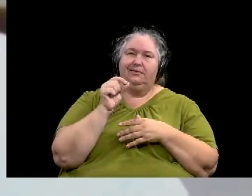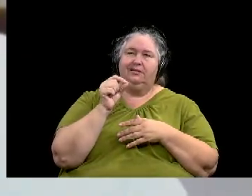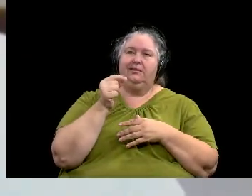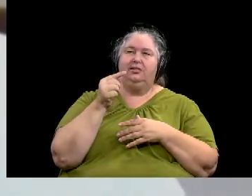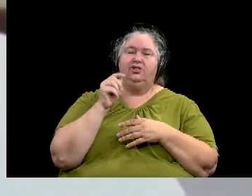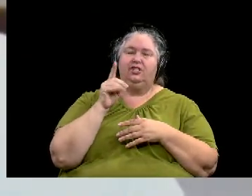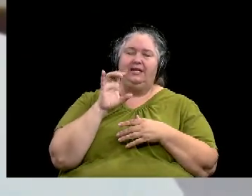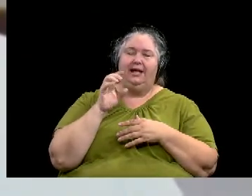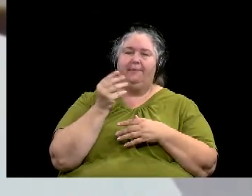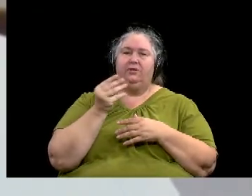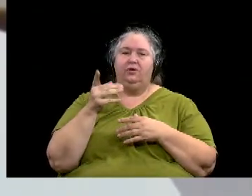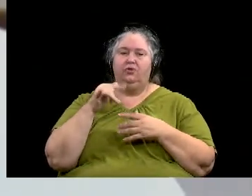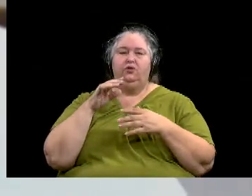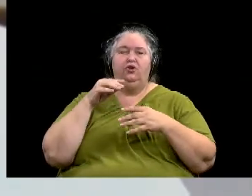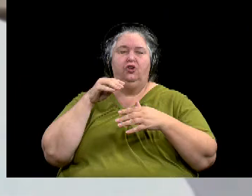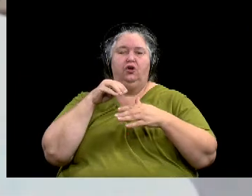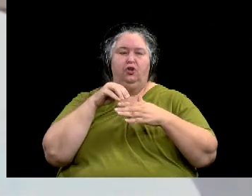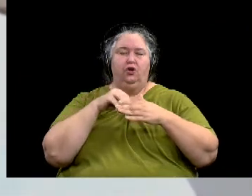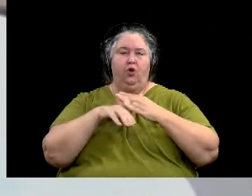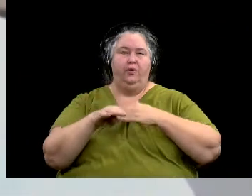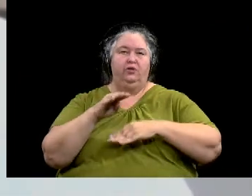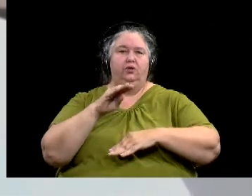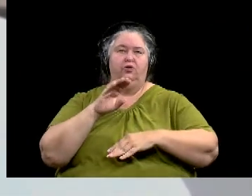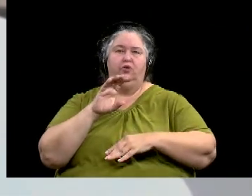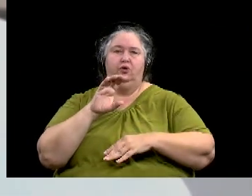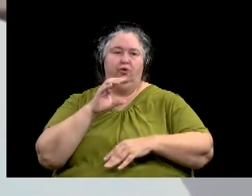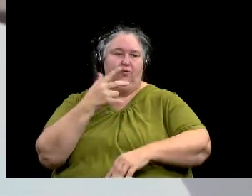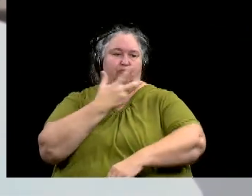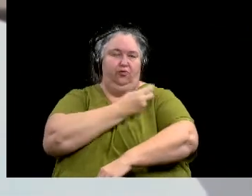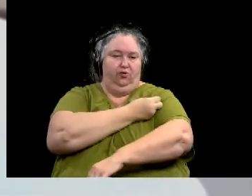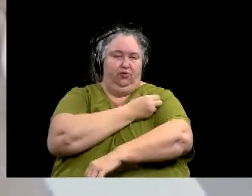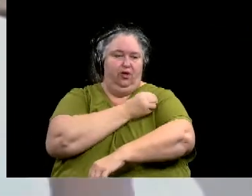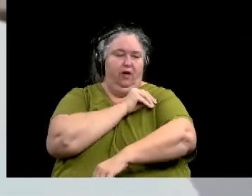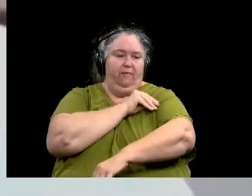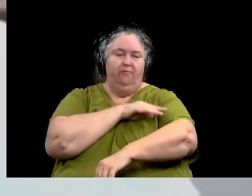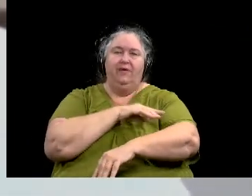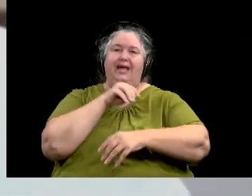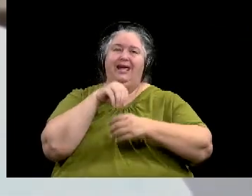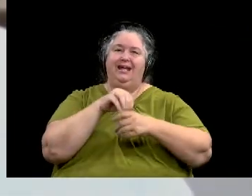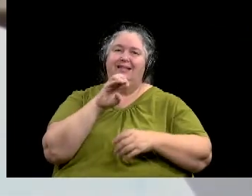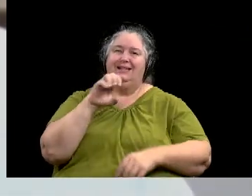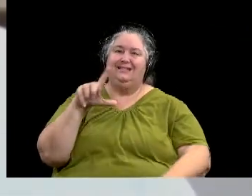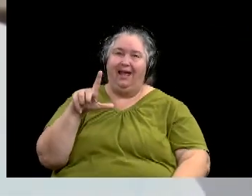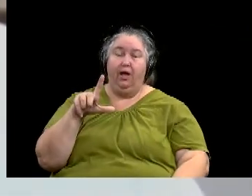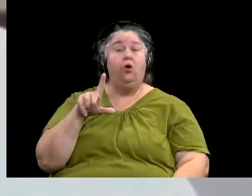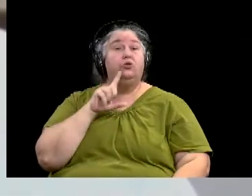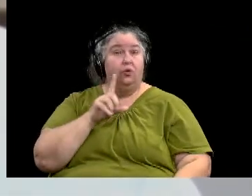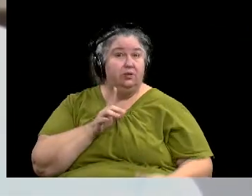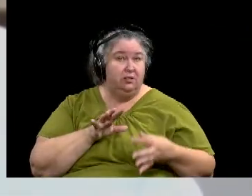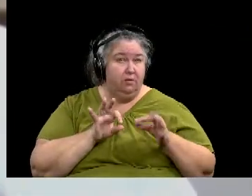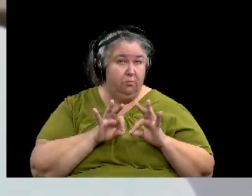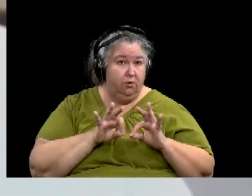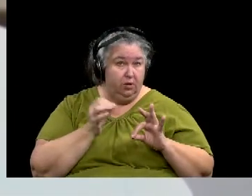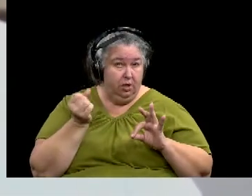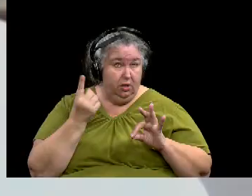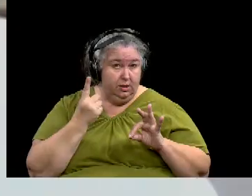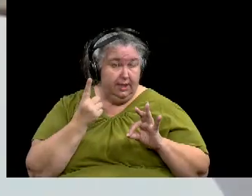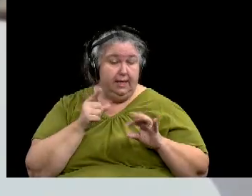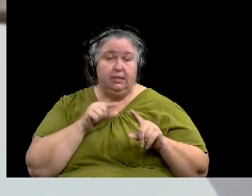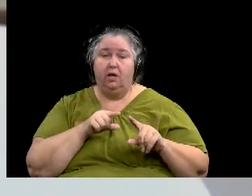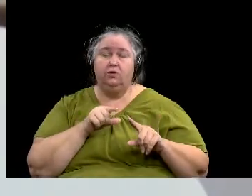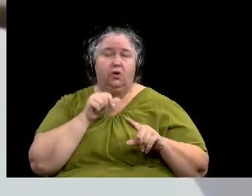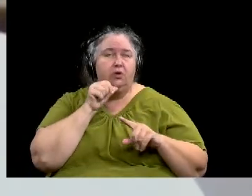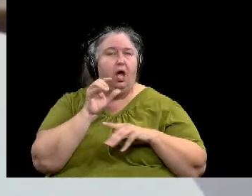cell. It's important to know these are what's called non-infectious,